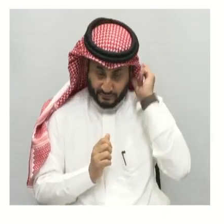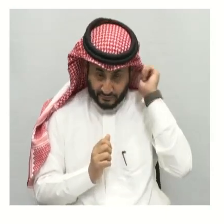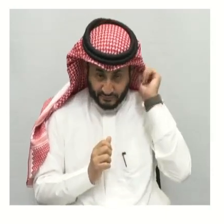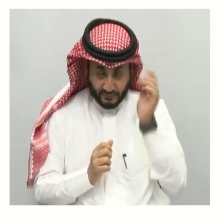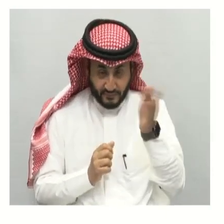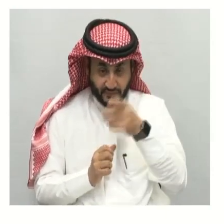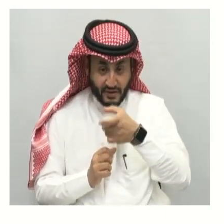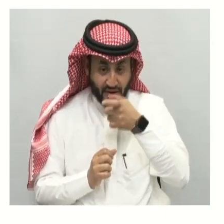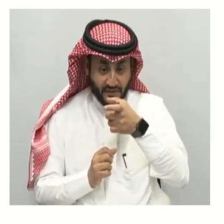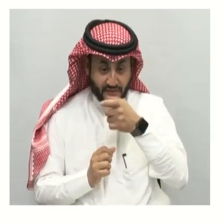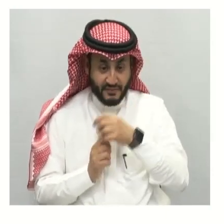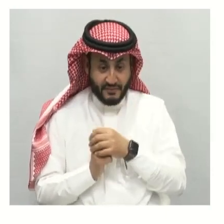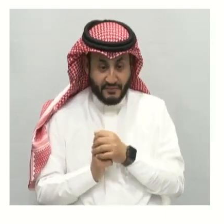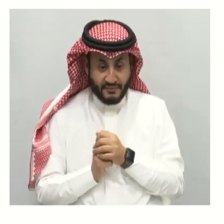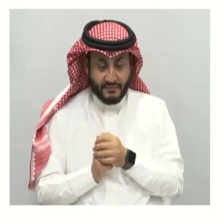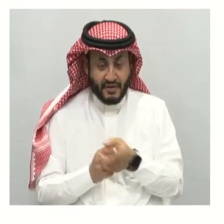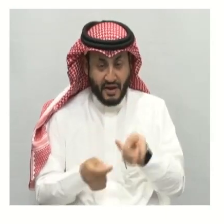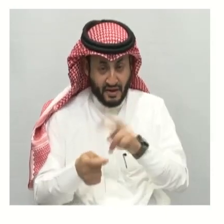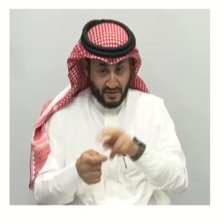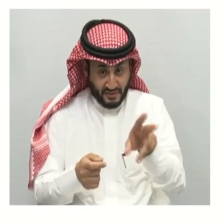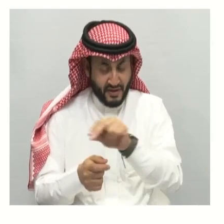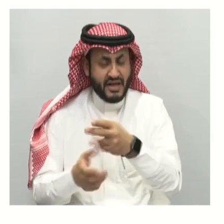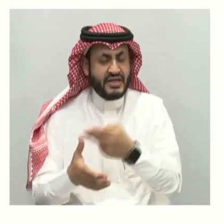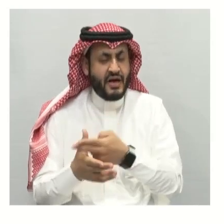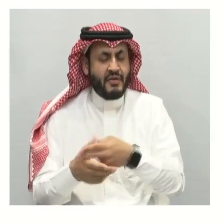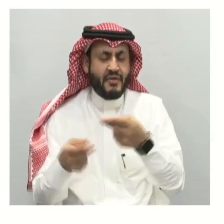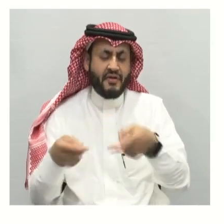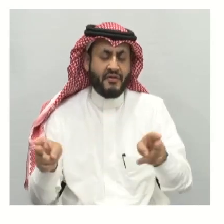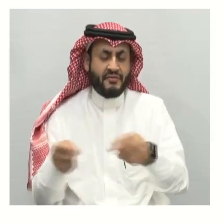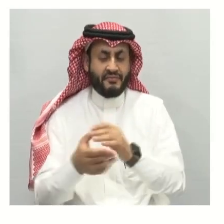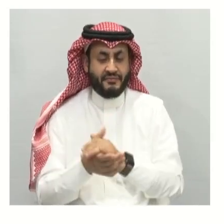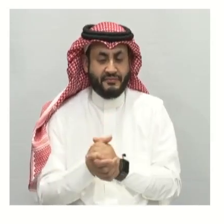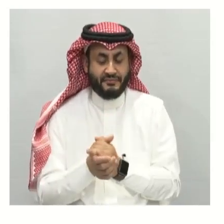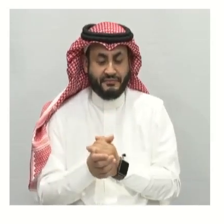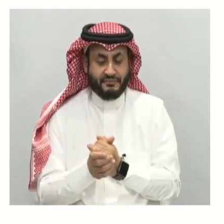Thursday, Thursday, Friday, Saturday,